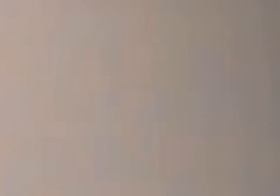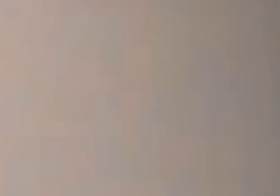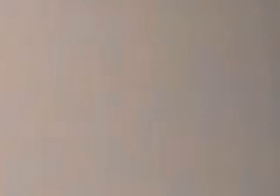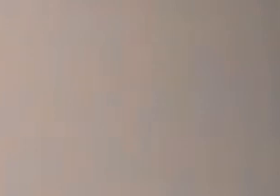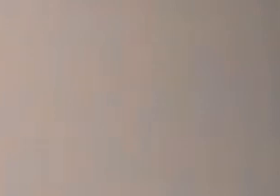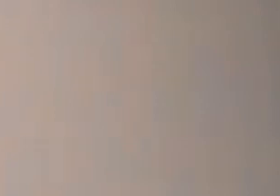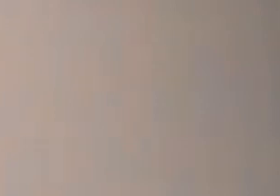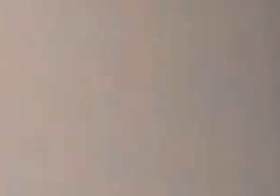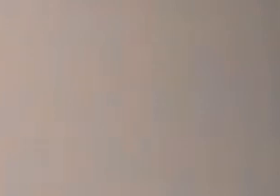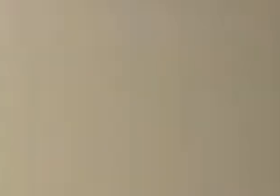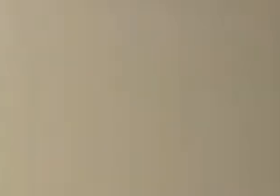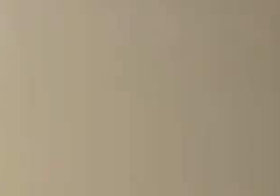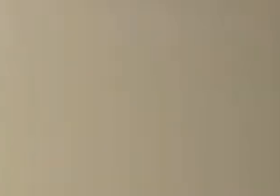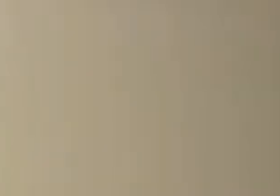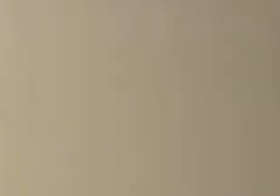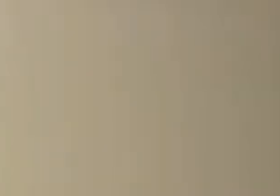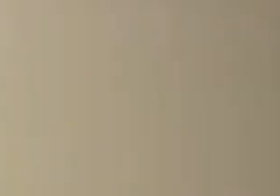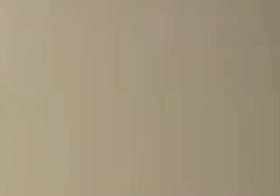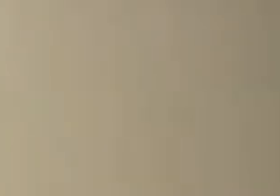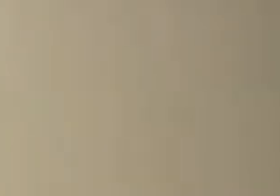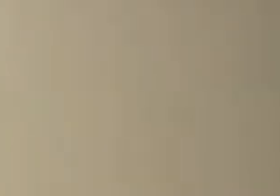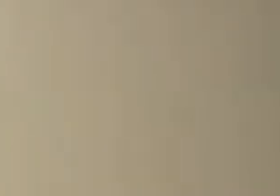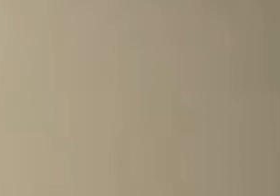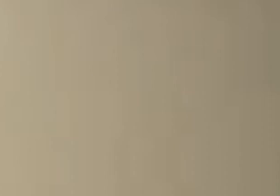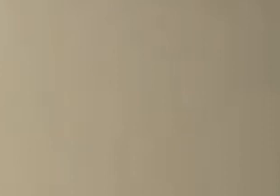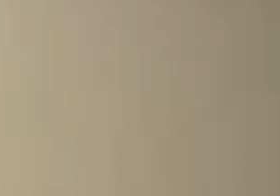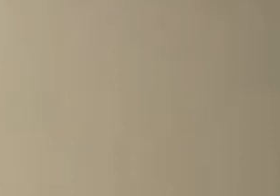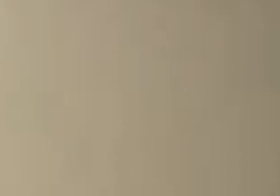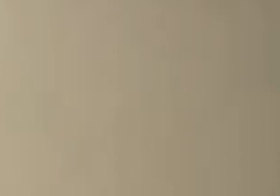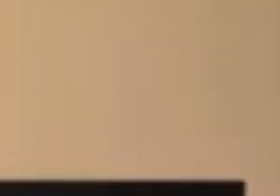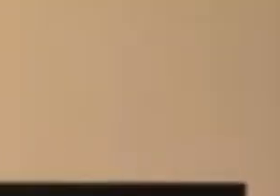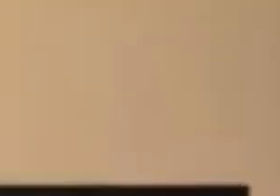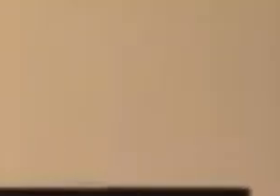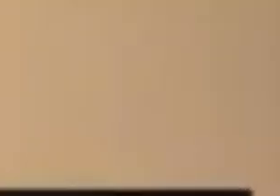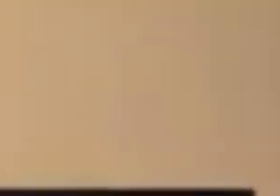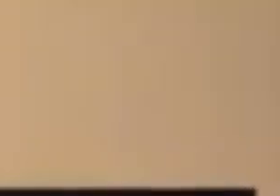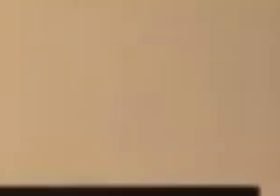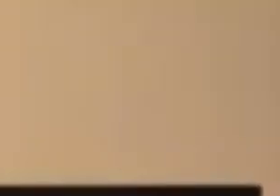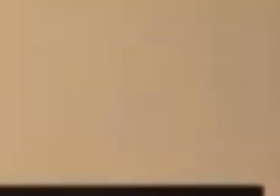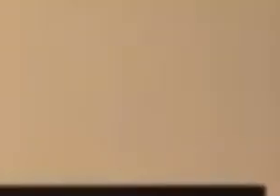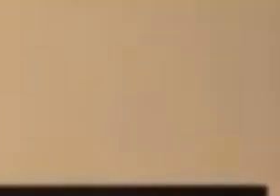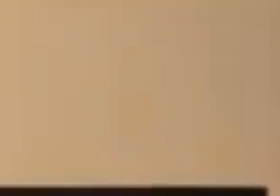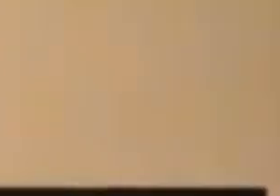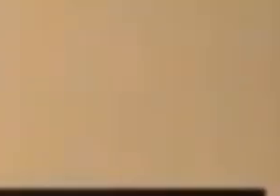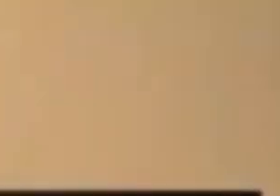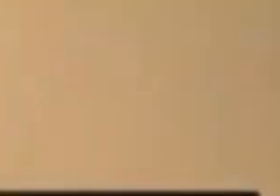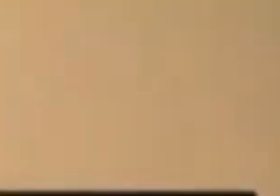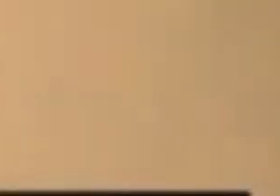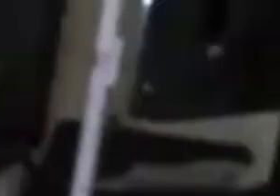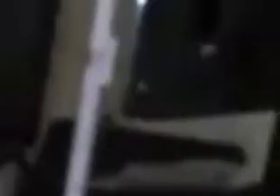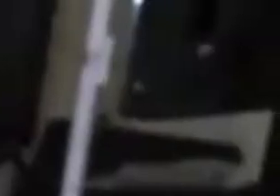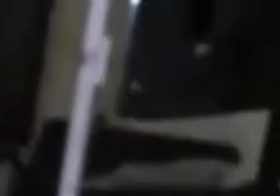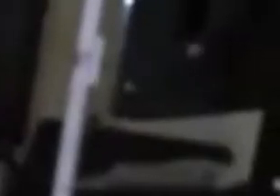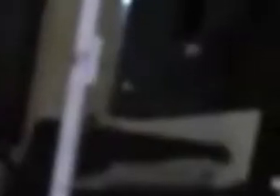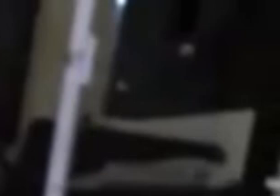exercise platforms. An example of this is called Zwift. This allows people with disabilities to connect with others during exercise